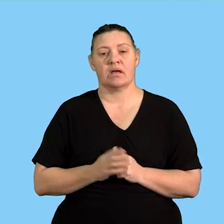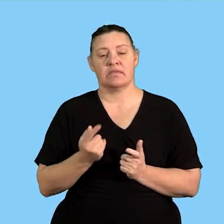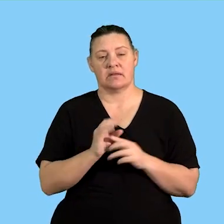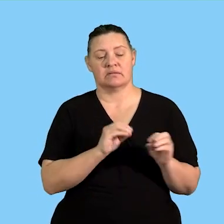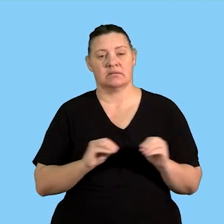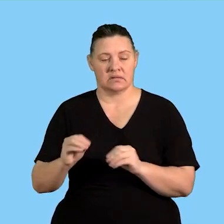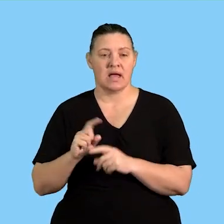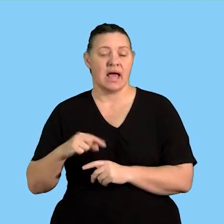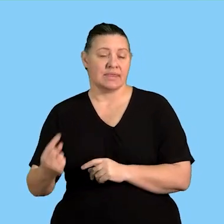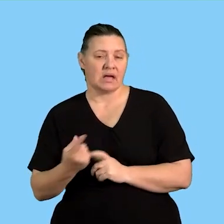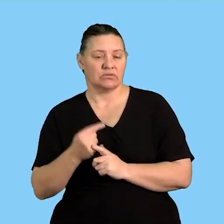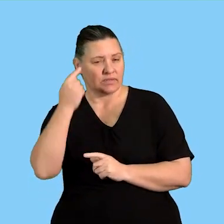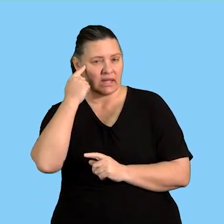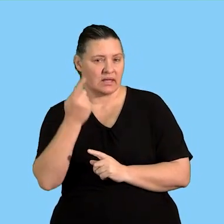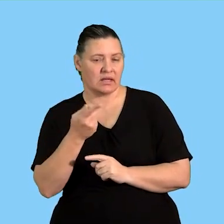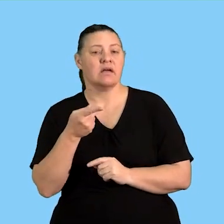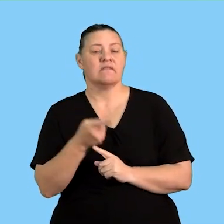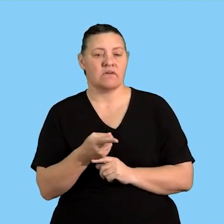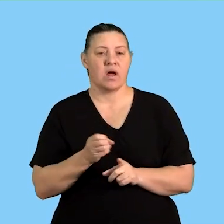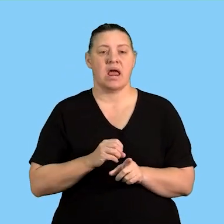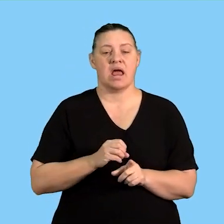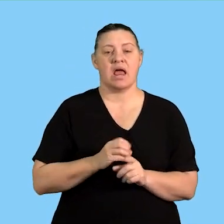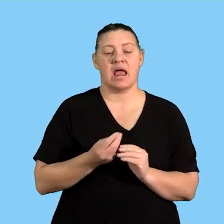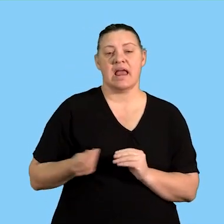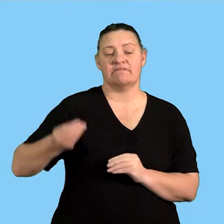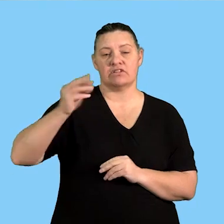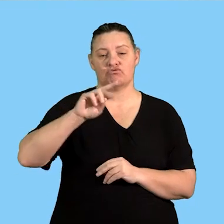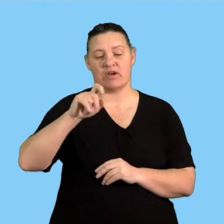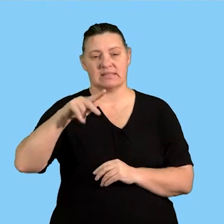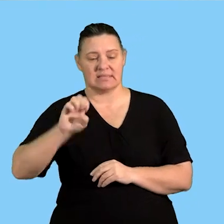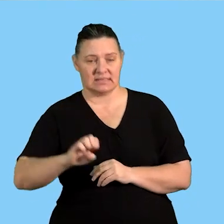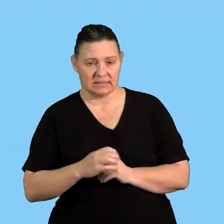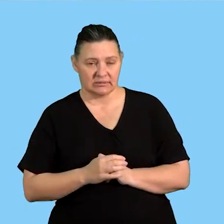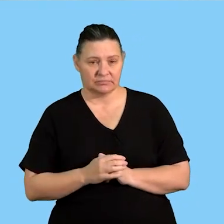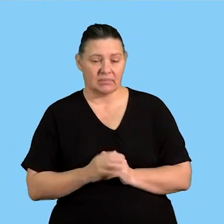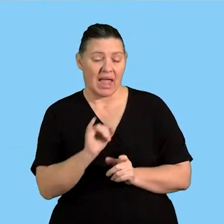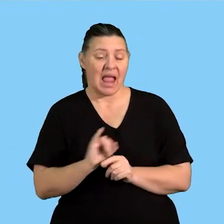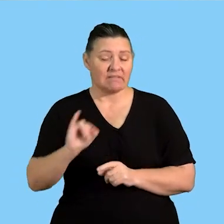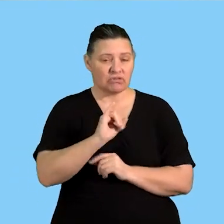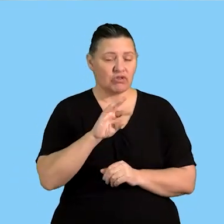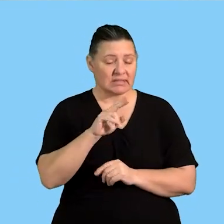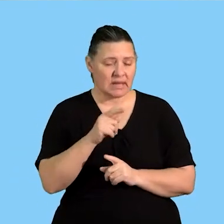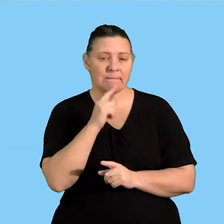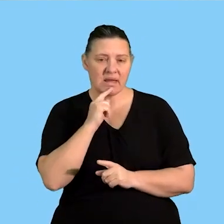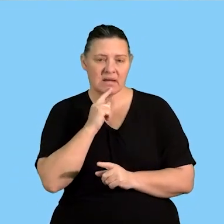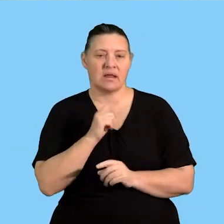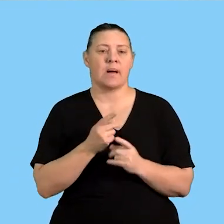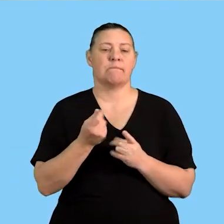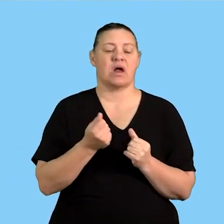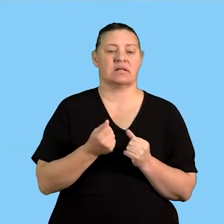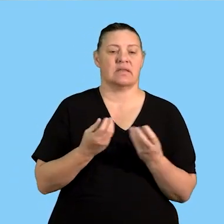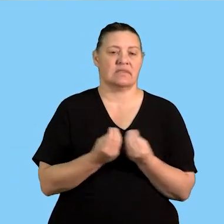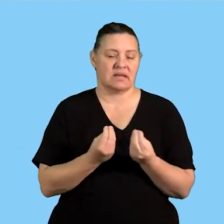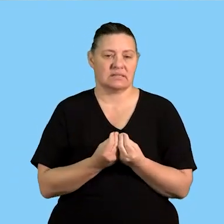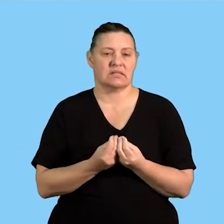another aspect to consider, which is inflation rate. Remember, inflation refers to the general increase in the prices of goods and